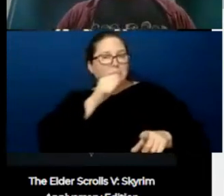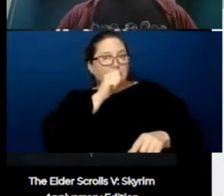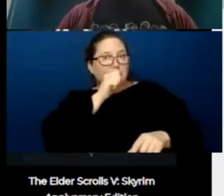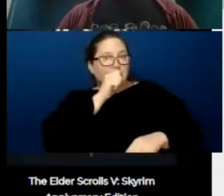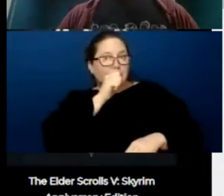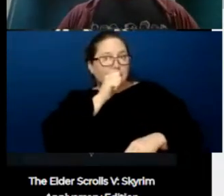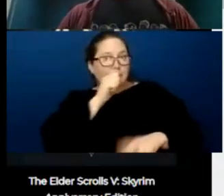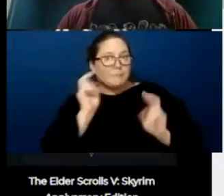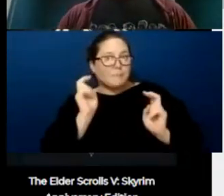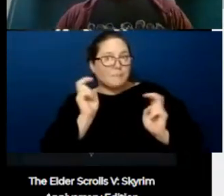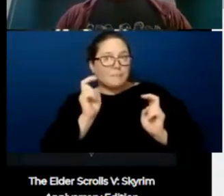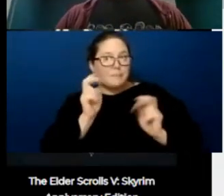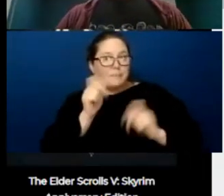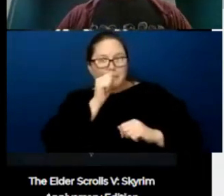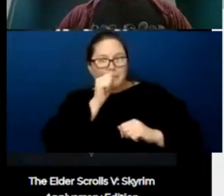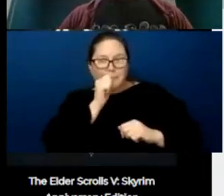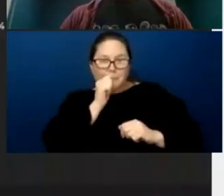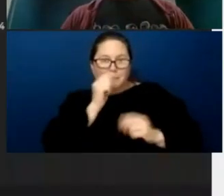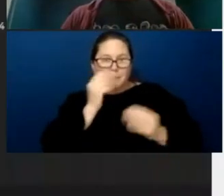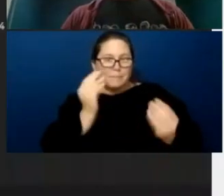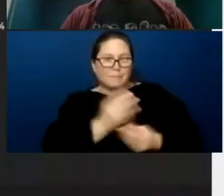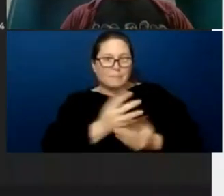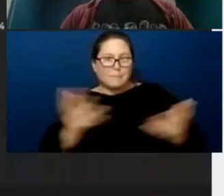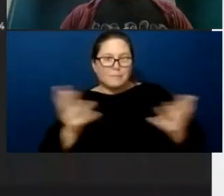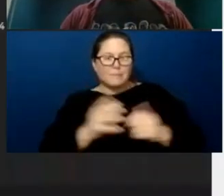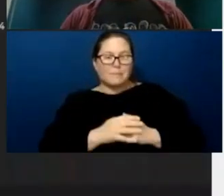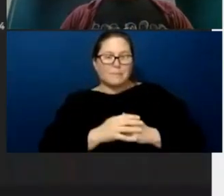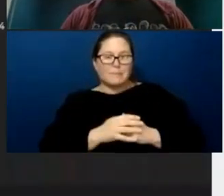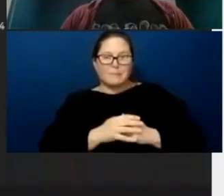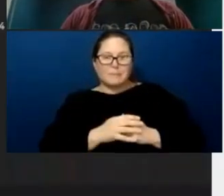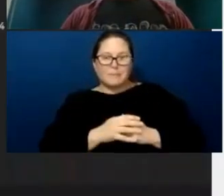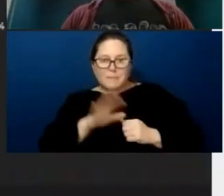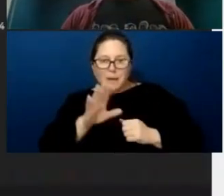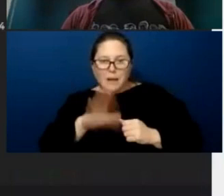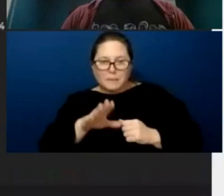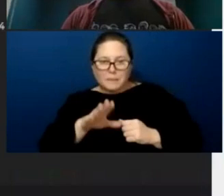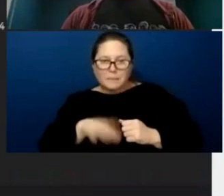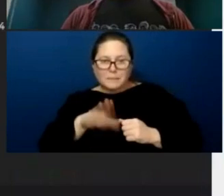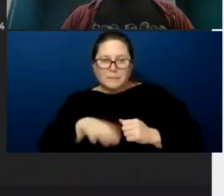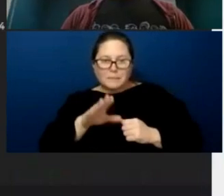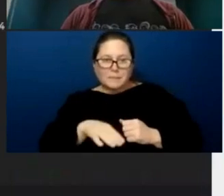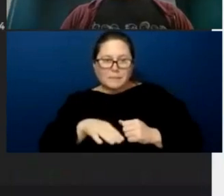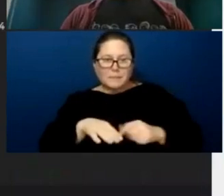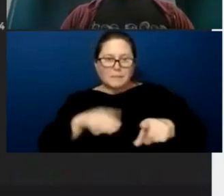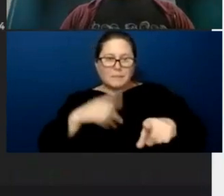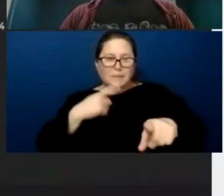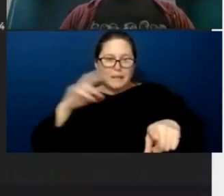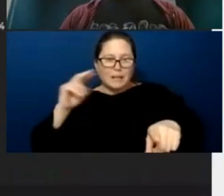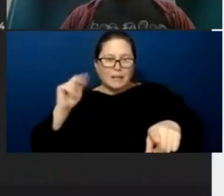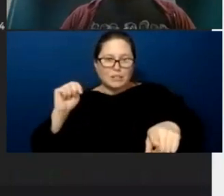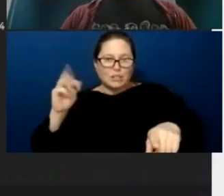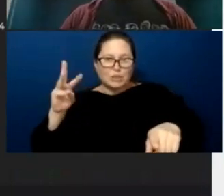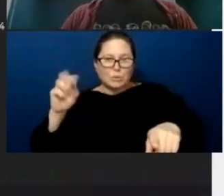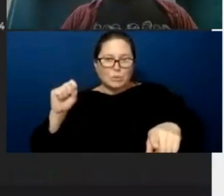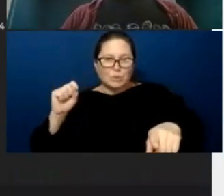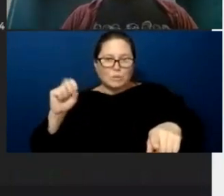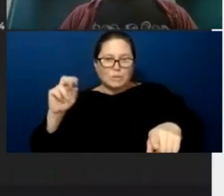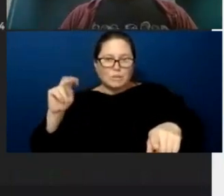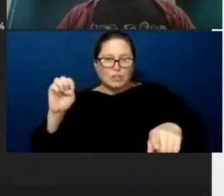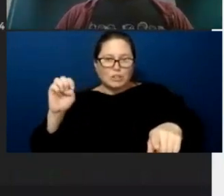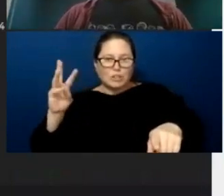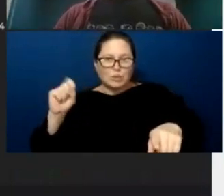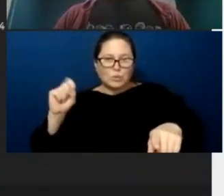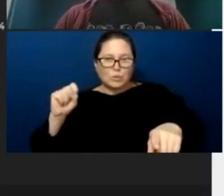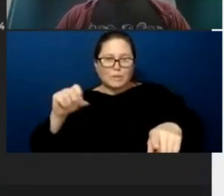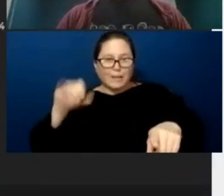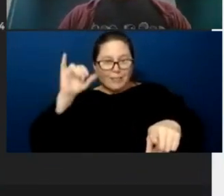always hiding in plain sight that I went to is right down here, and it's called News. This is the good stuff, because this is